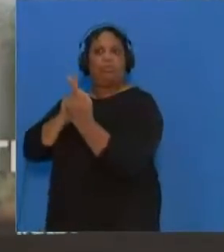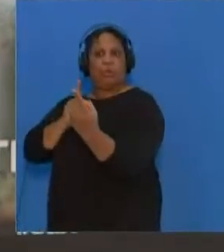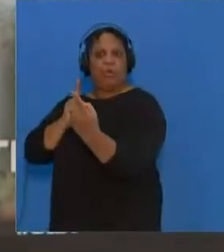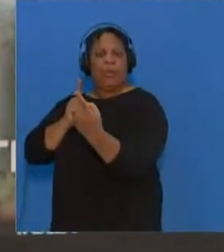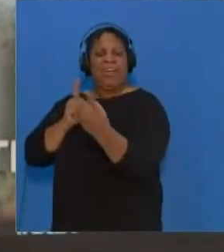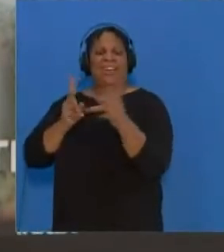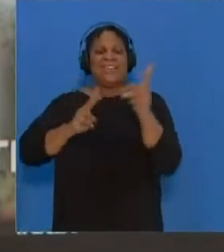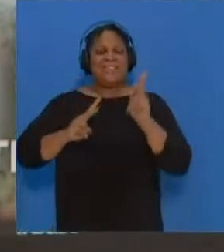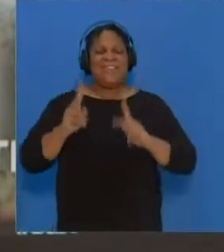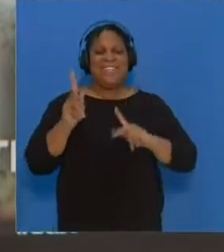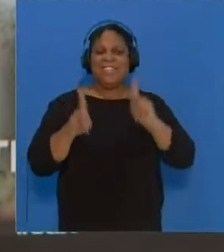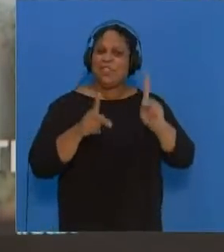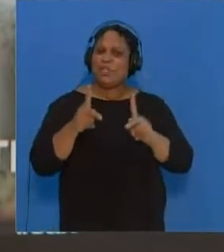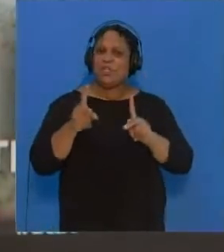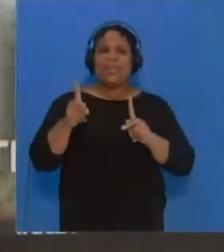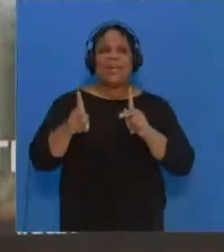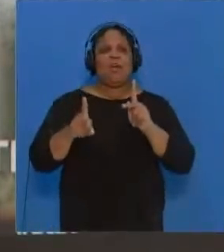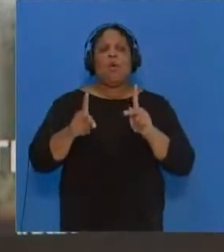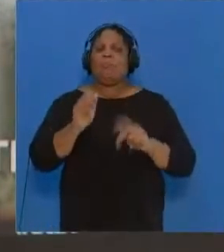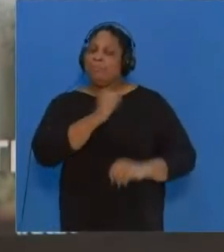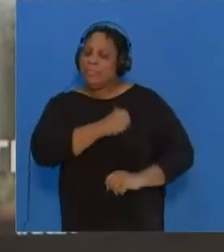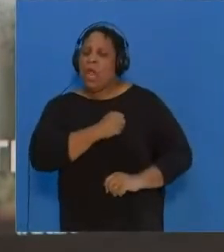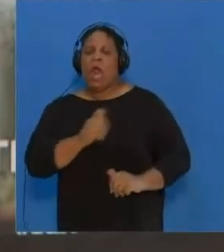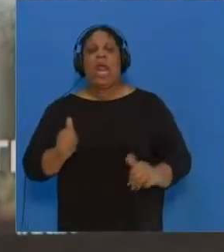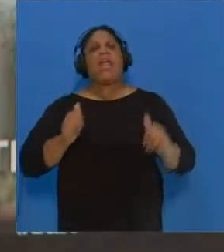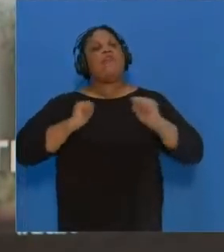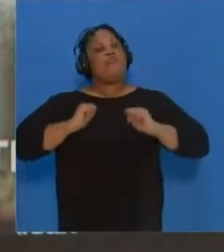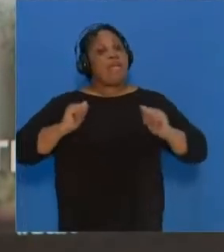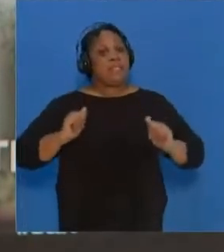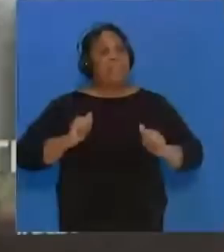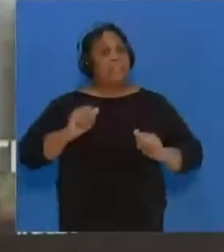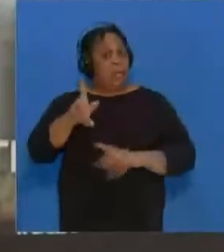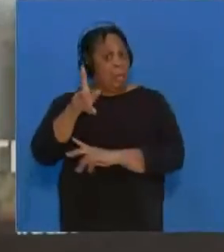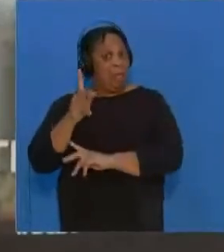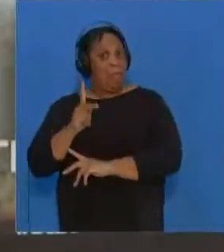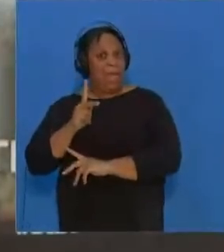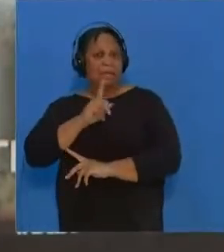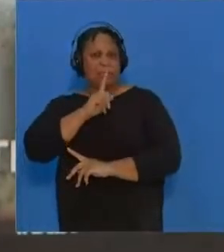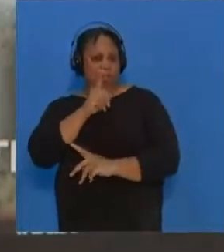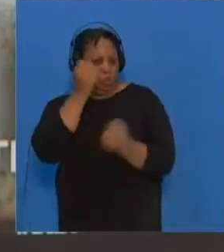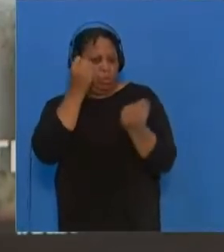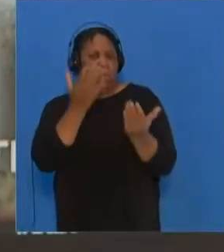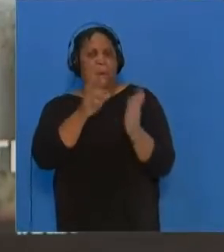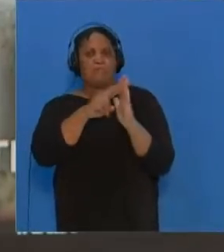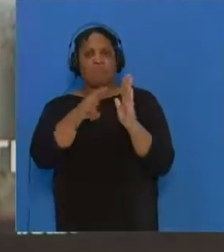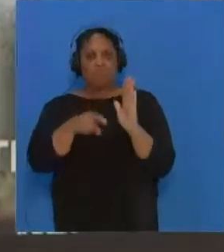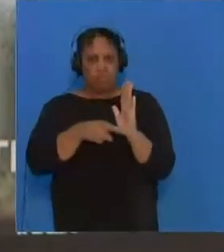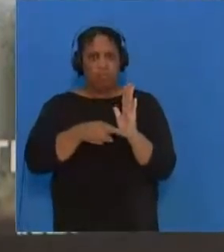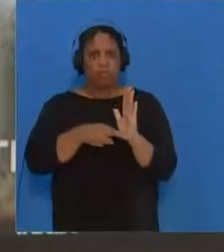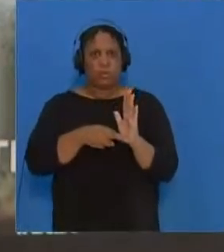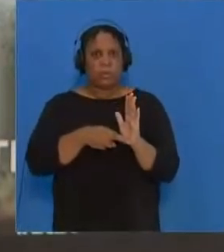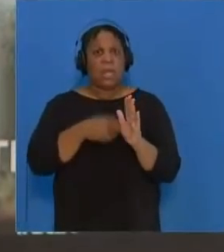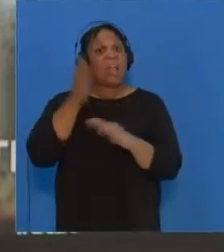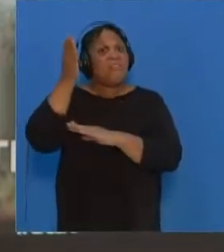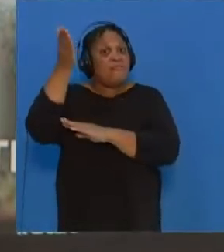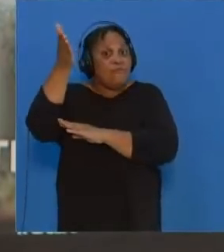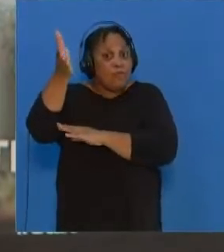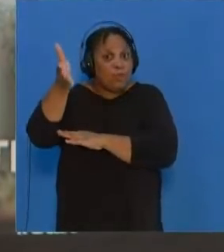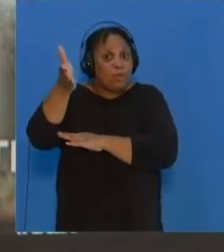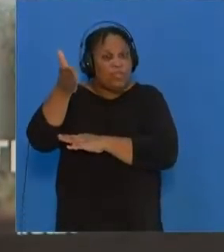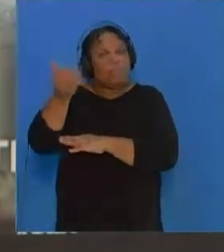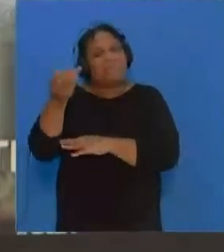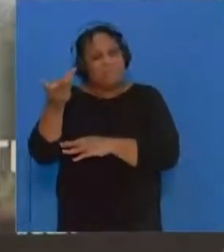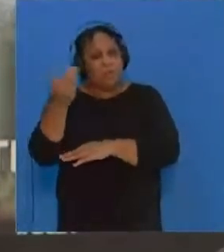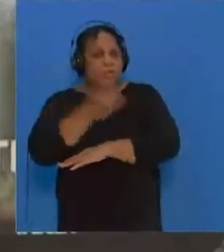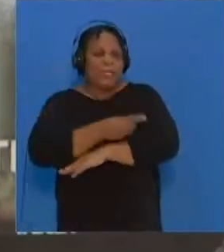Visitors who will coming back, residents who are coming back to the island, having to make sure they abide by the rules as well. And in the future, in the next few